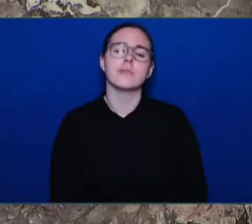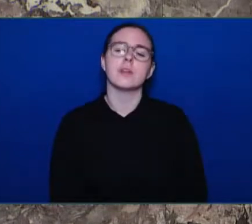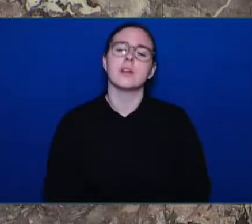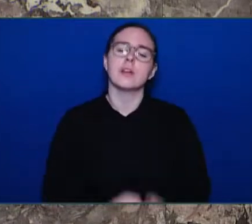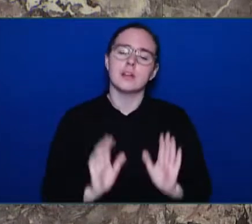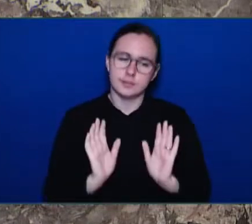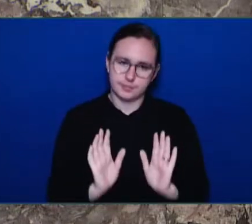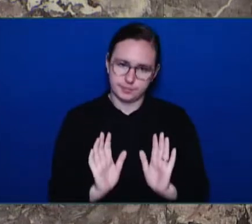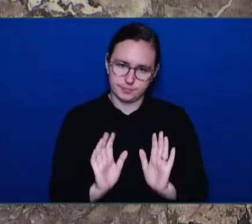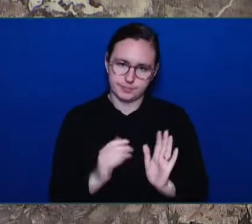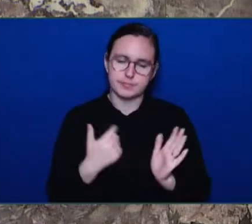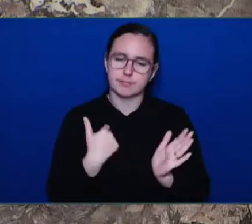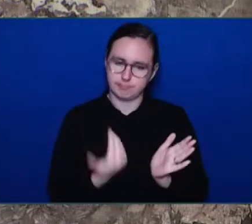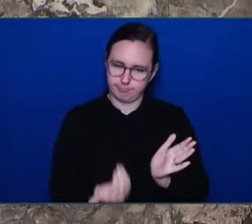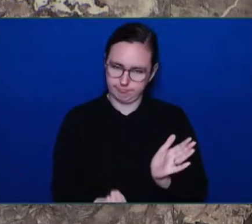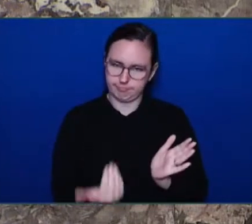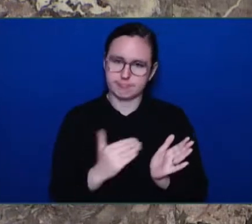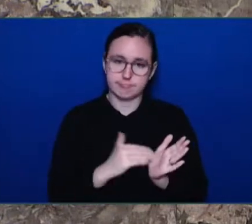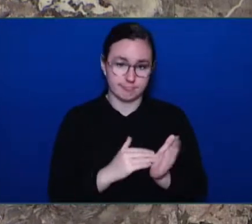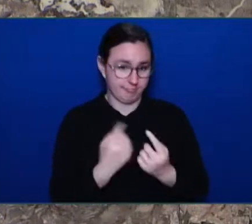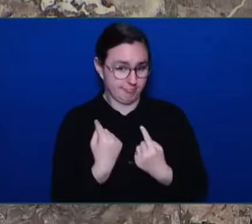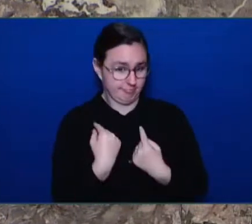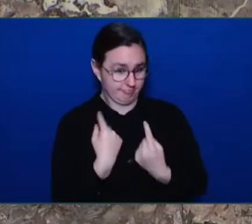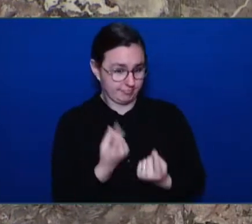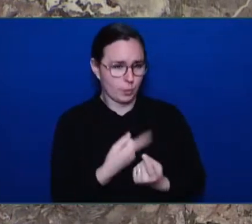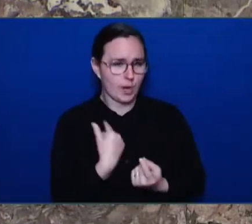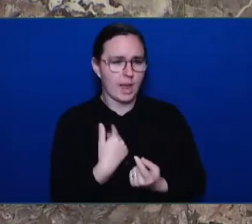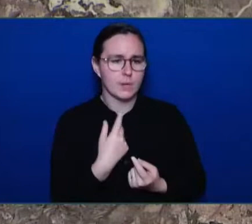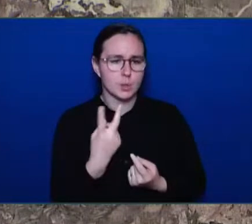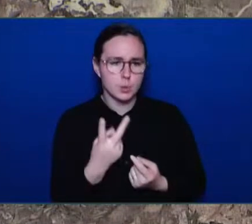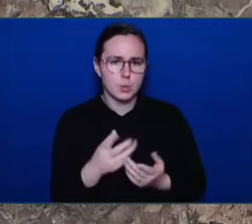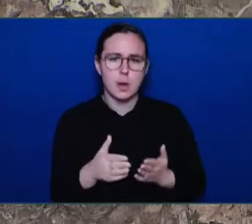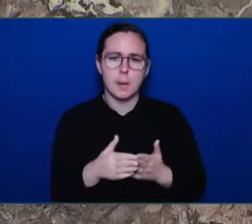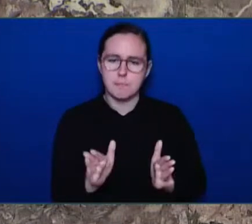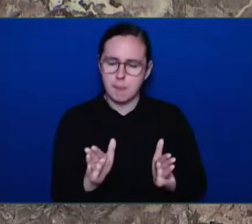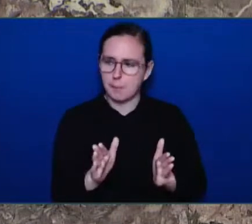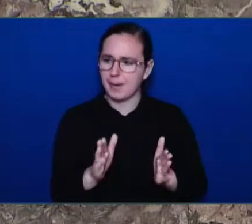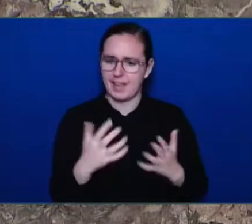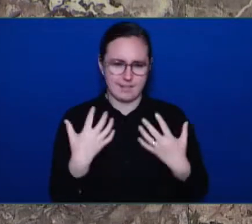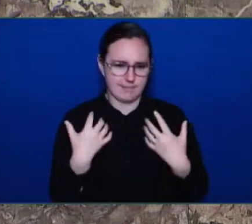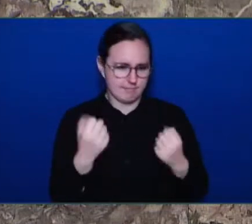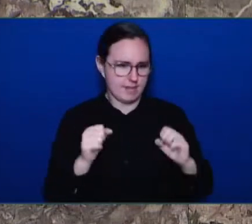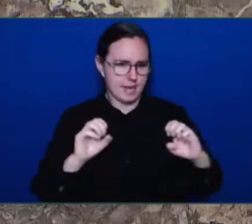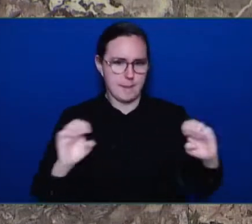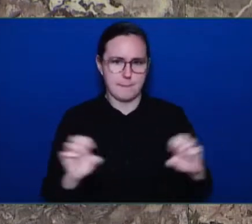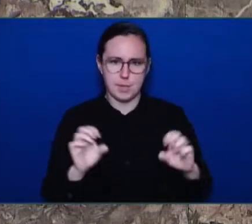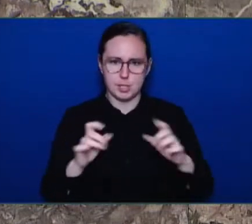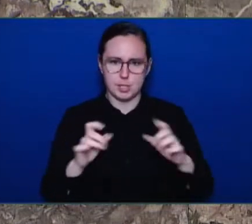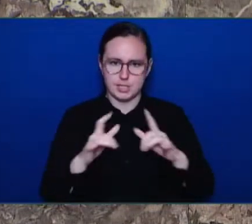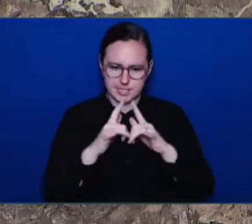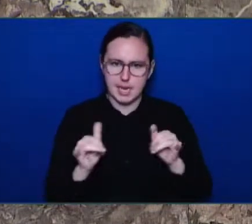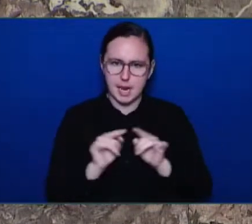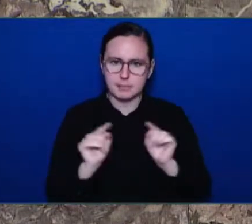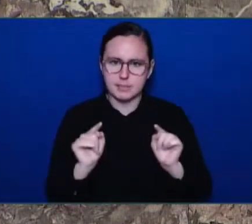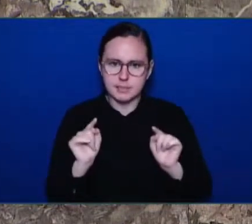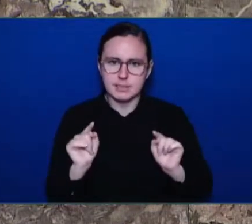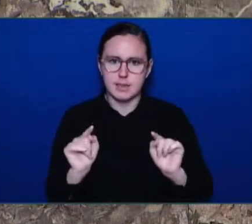very first of all, is on standing up the supports that save people's lives right now, the work that needs to be done right